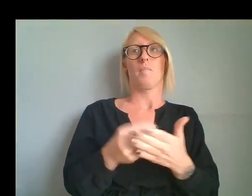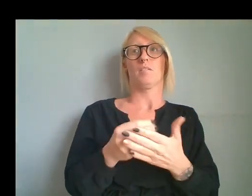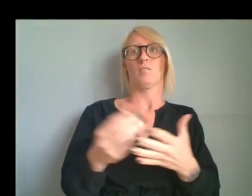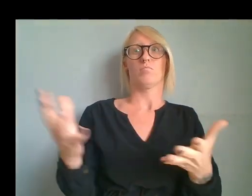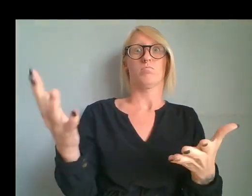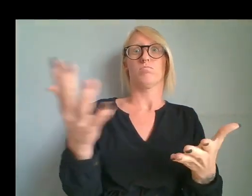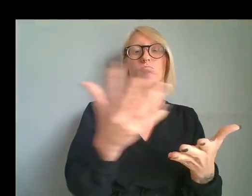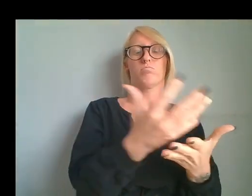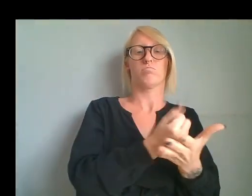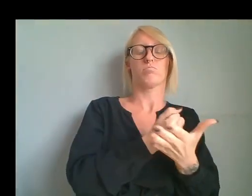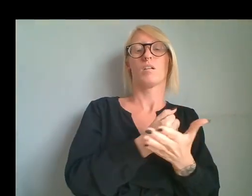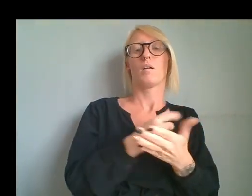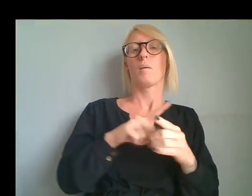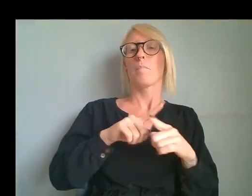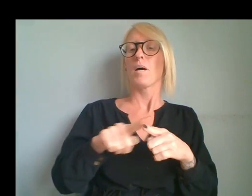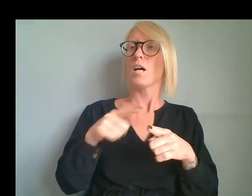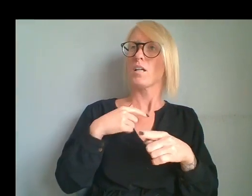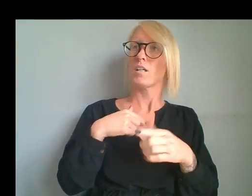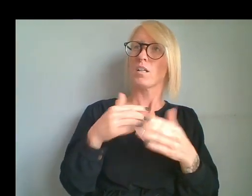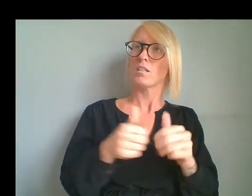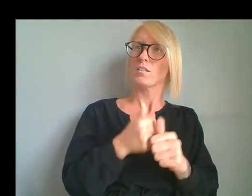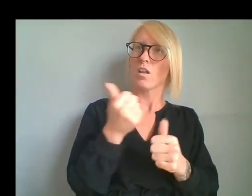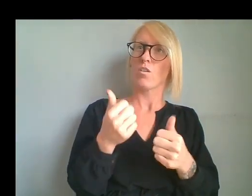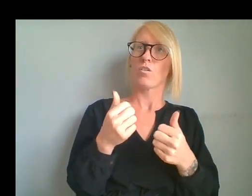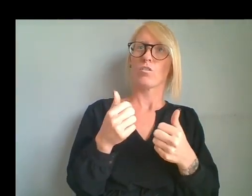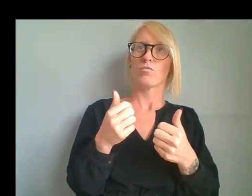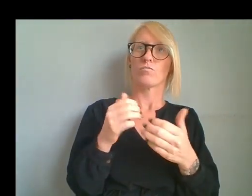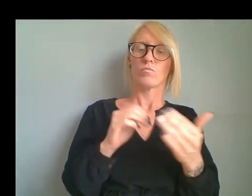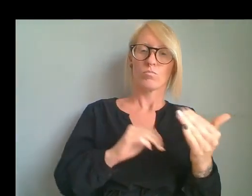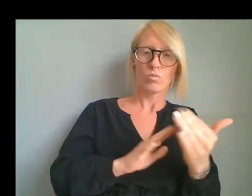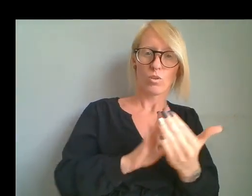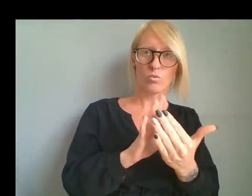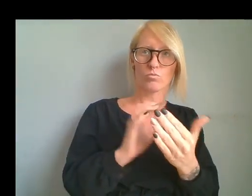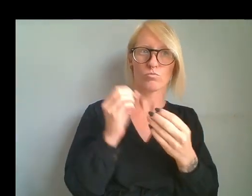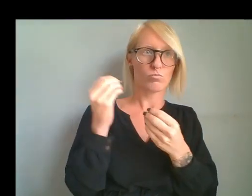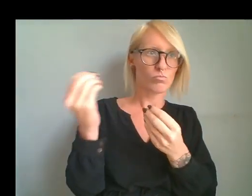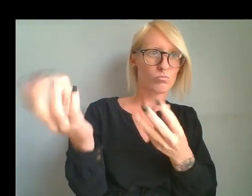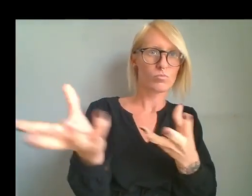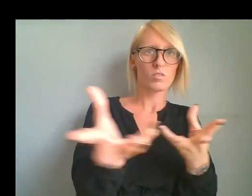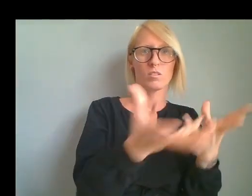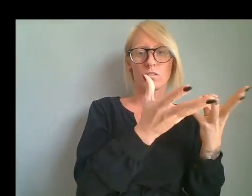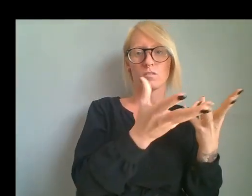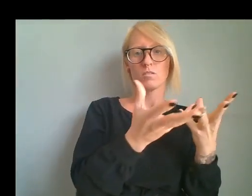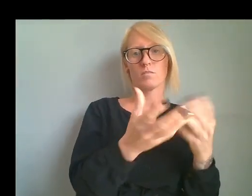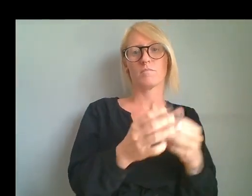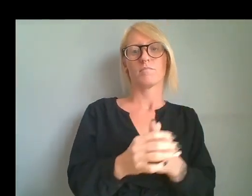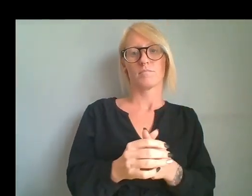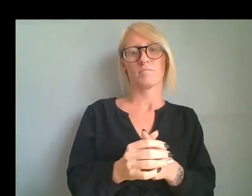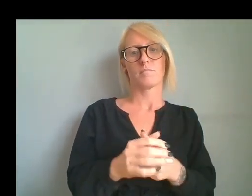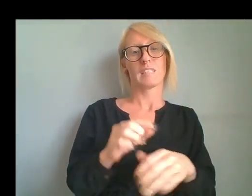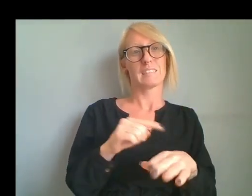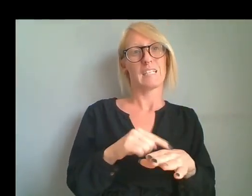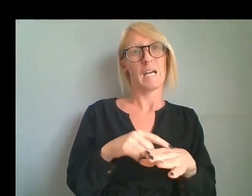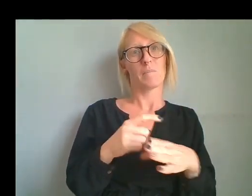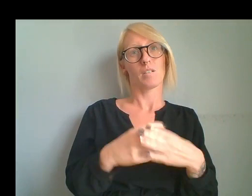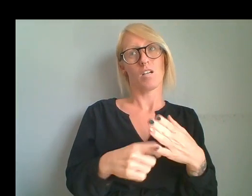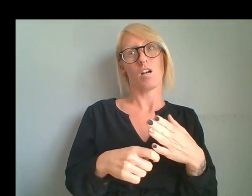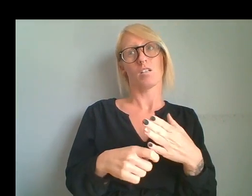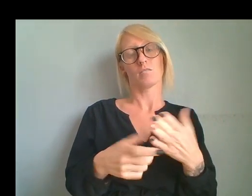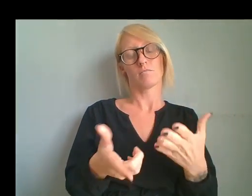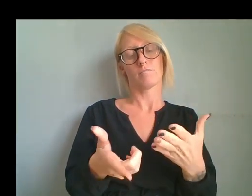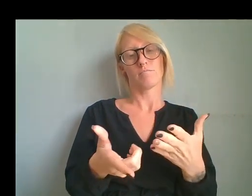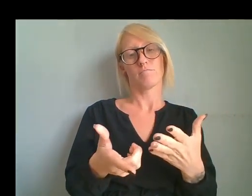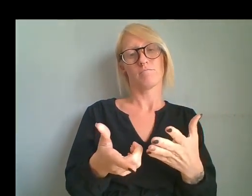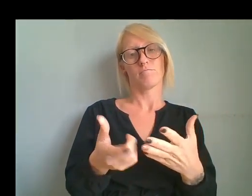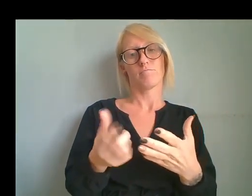outlet for you to talk to donors and prospects in the community at a time cost, but not a monetary cost. And the event